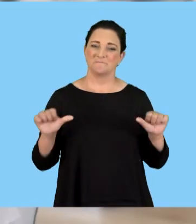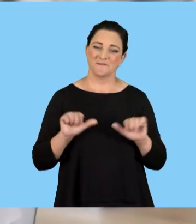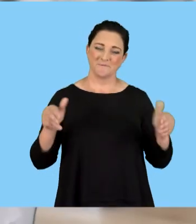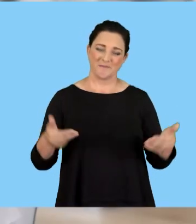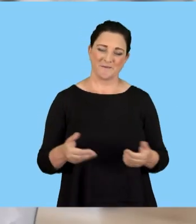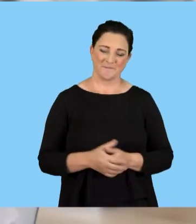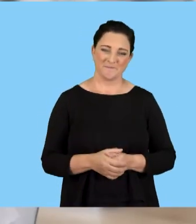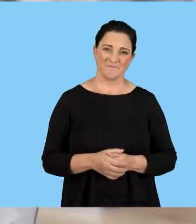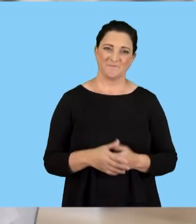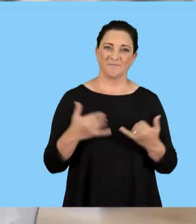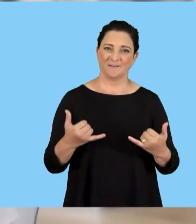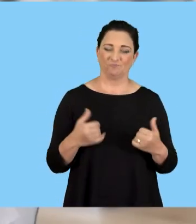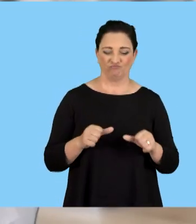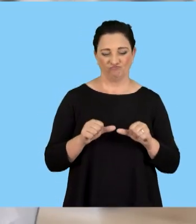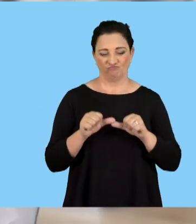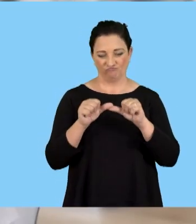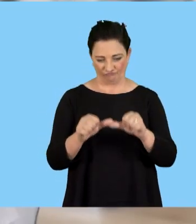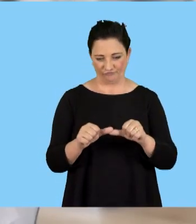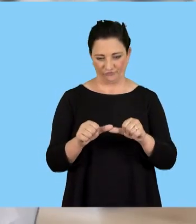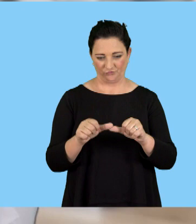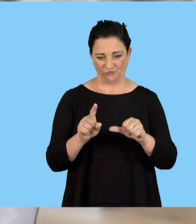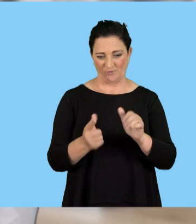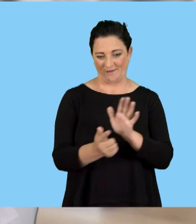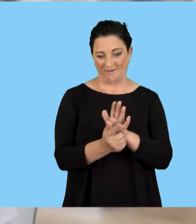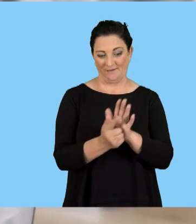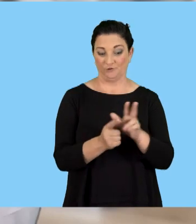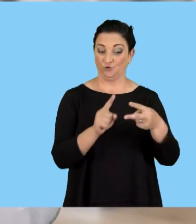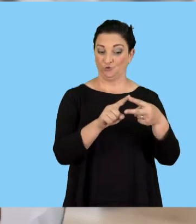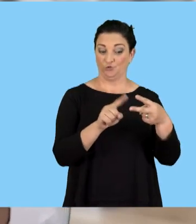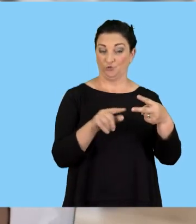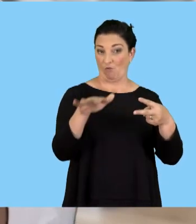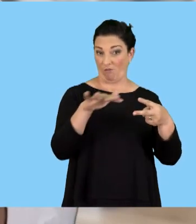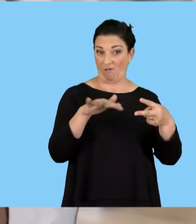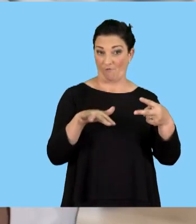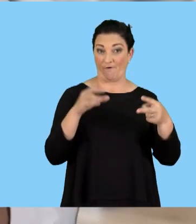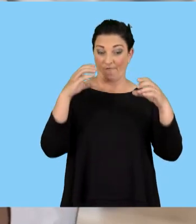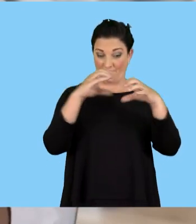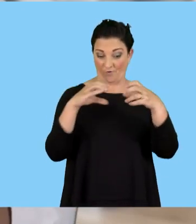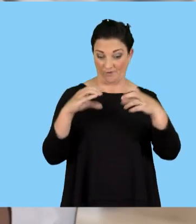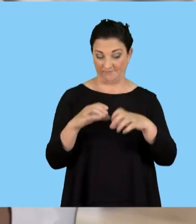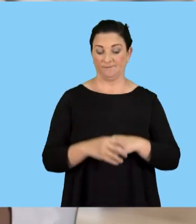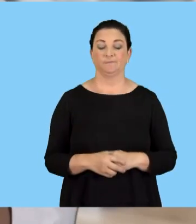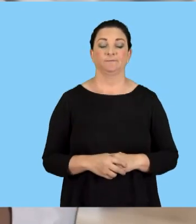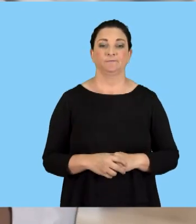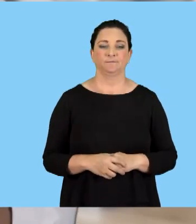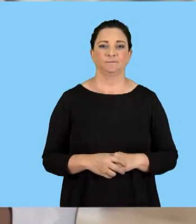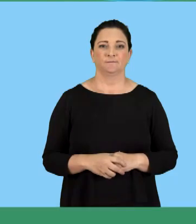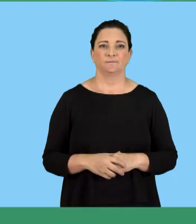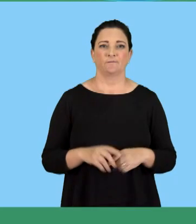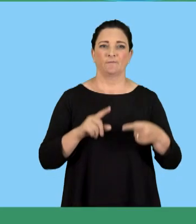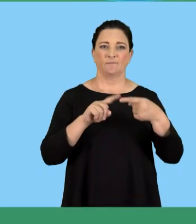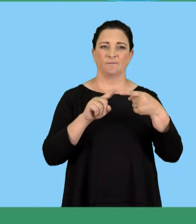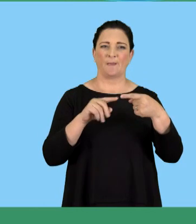Welcome back. Now let us proceed with our last two focus areas. Now, we will be looking into